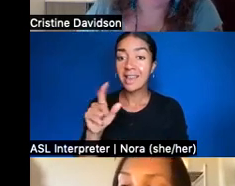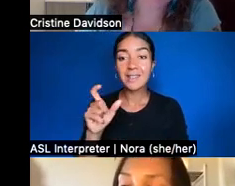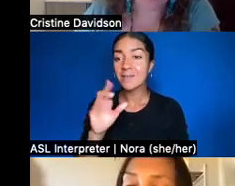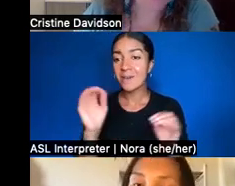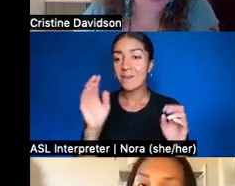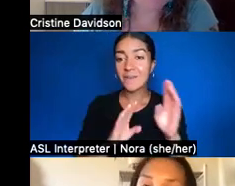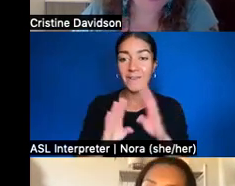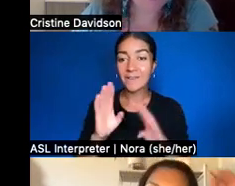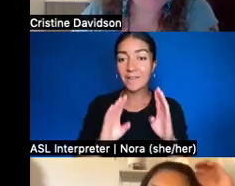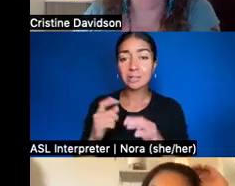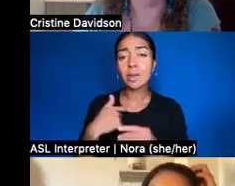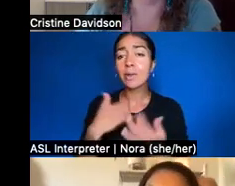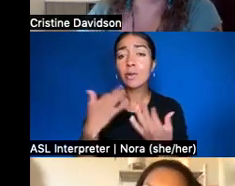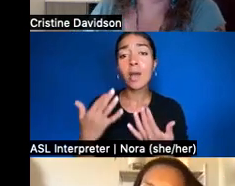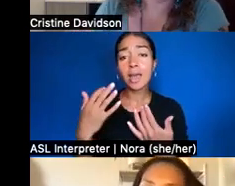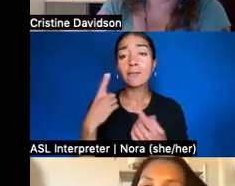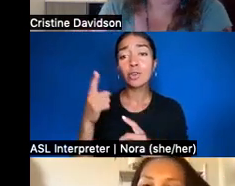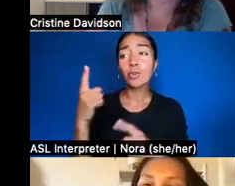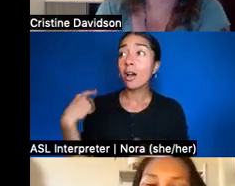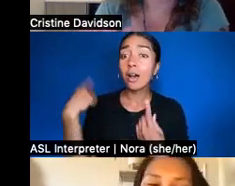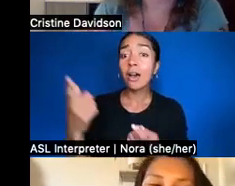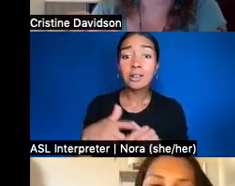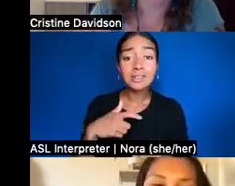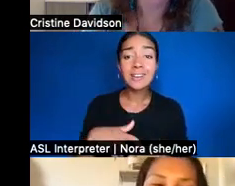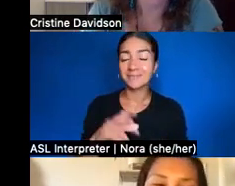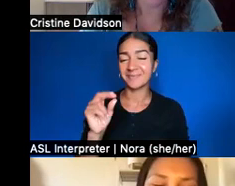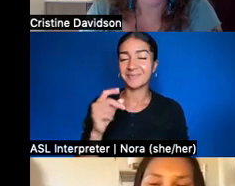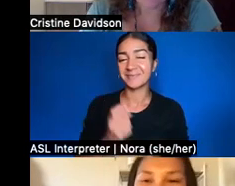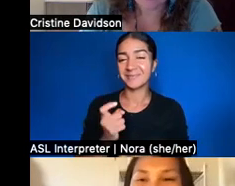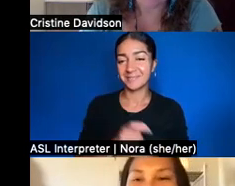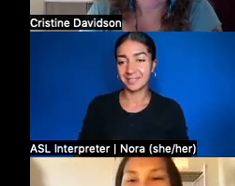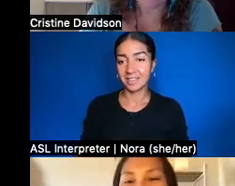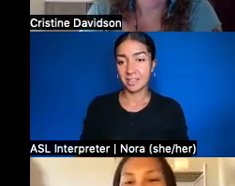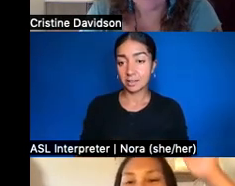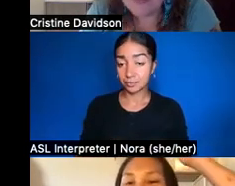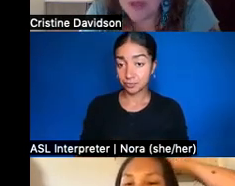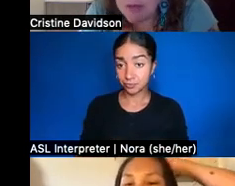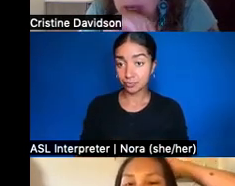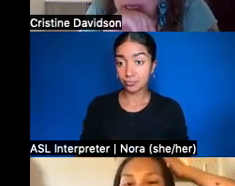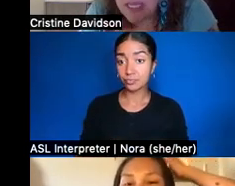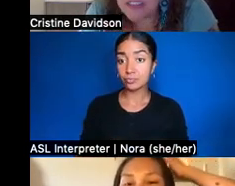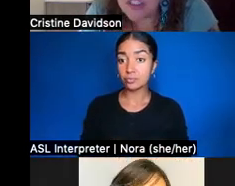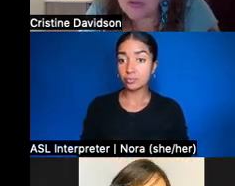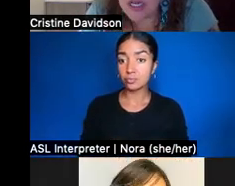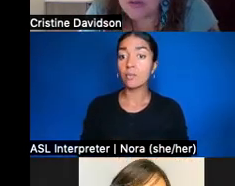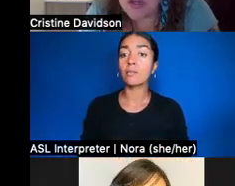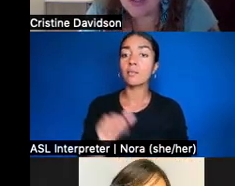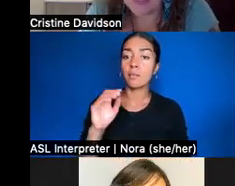We've been waiting all this time for you. Hey, just kidding, just kidding, just kidding. Yeah, so and Amanda